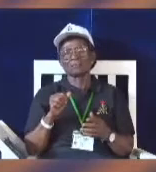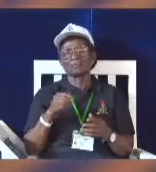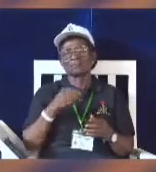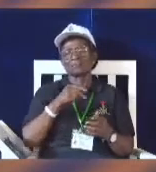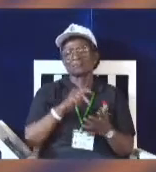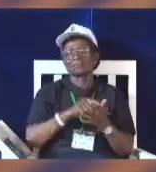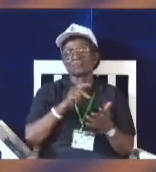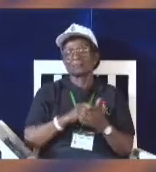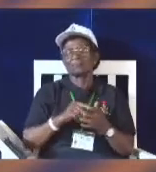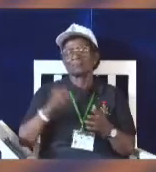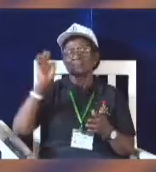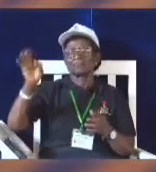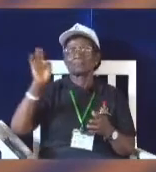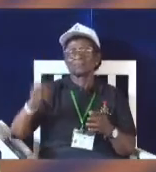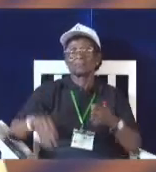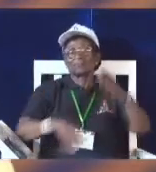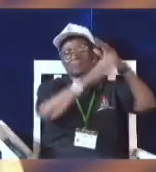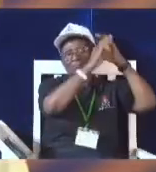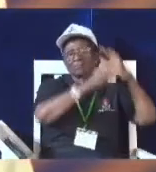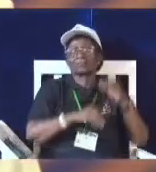preaches, get out.